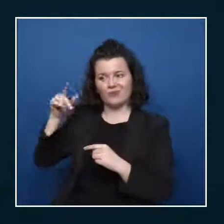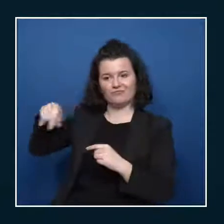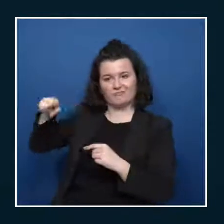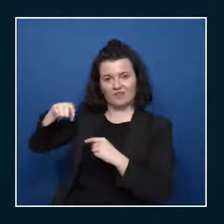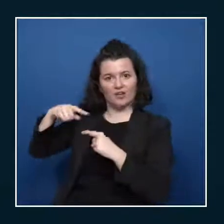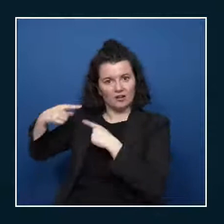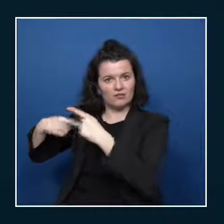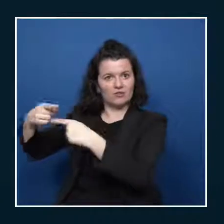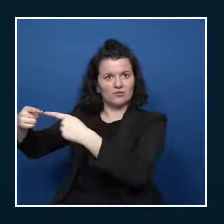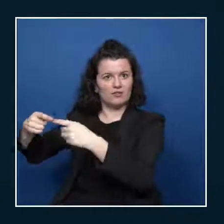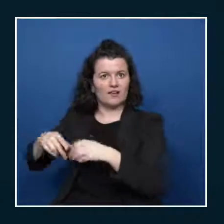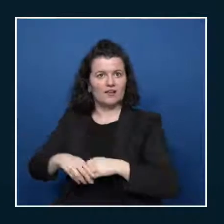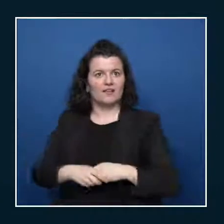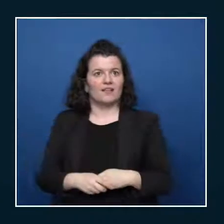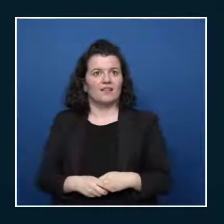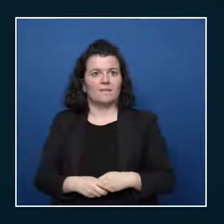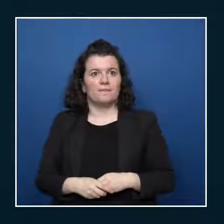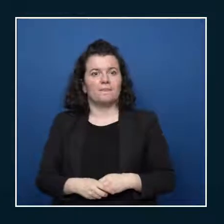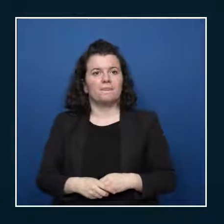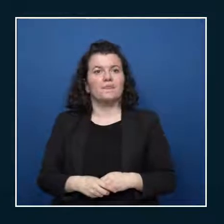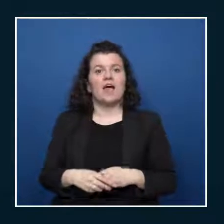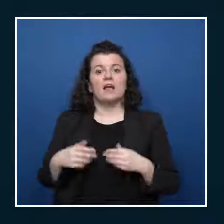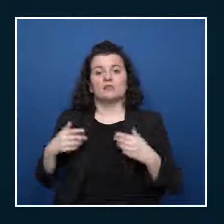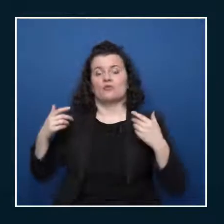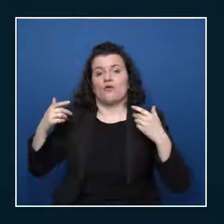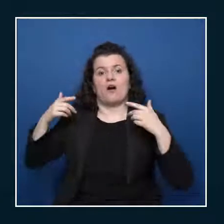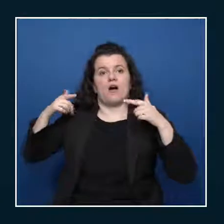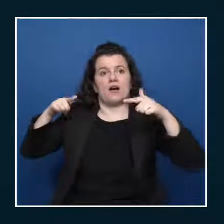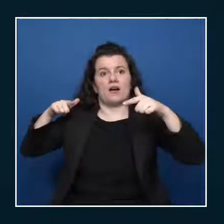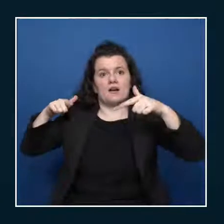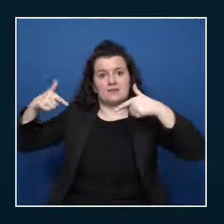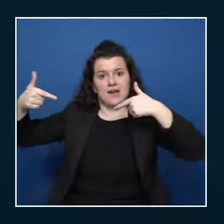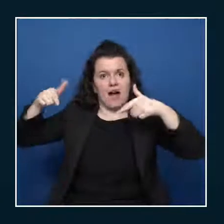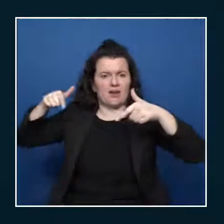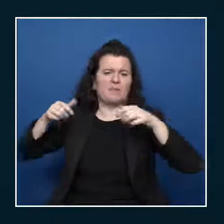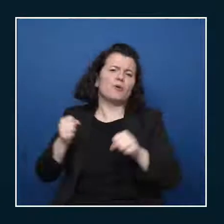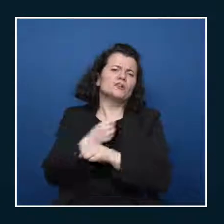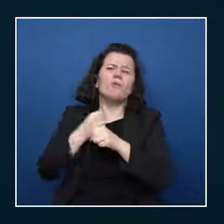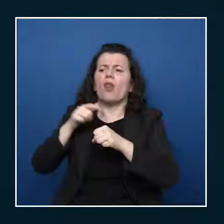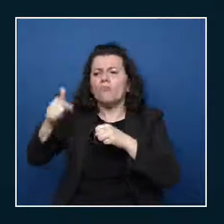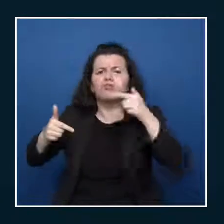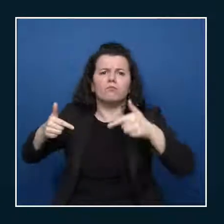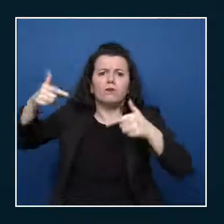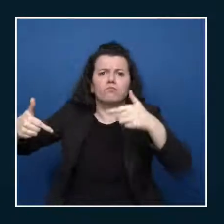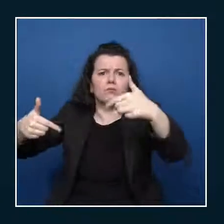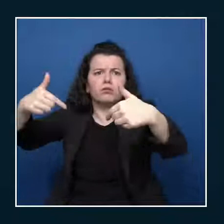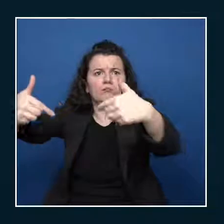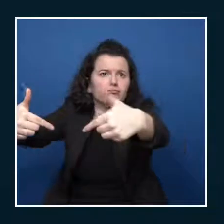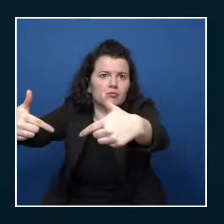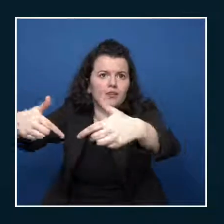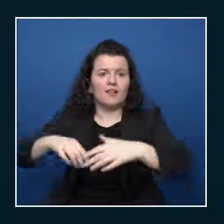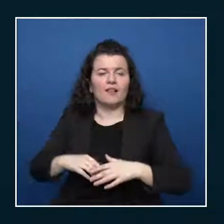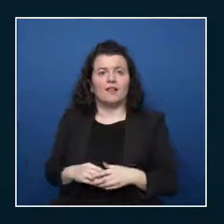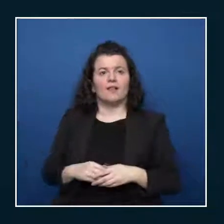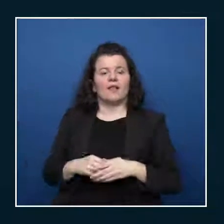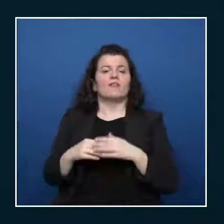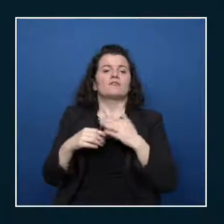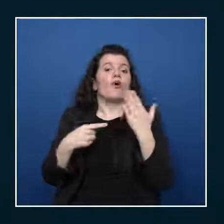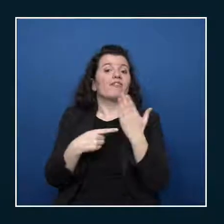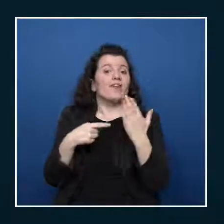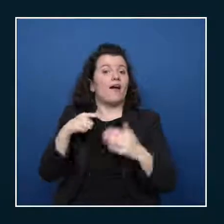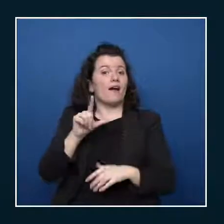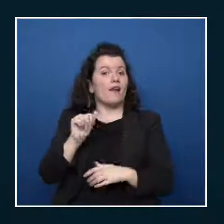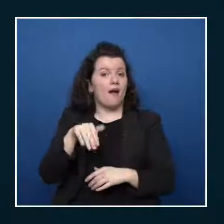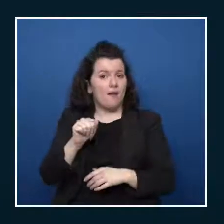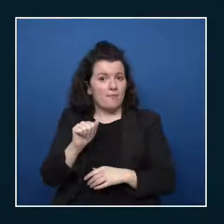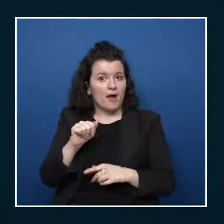no llamas, because I can't put cameras everywhere, is not very interesting. Yeah. So if I could somehow detect llamas with AI, ML, whatever, and then